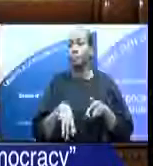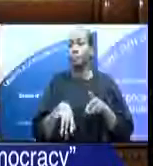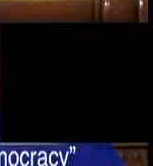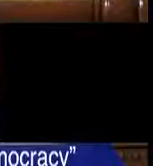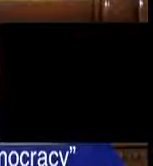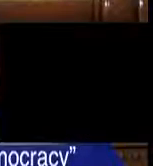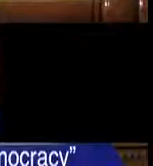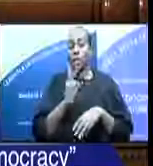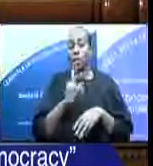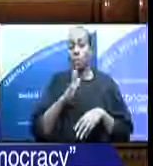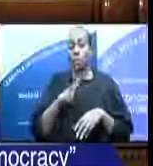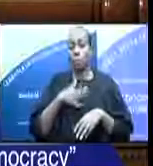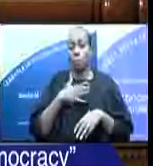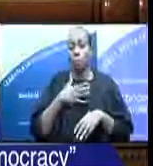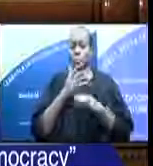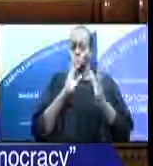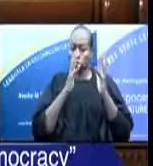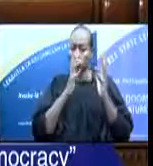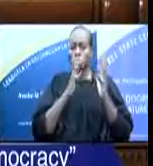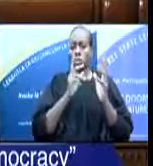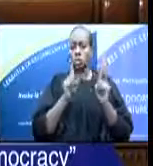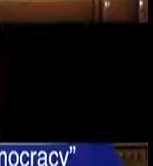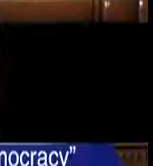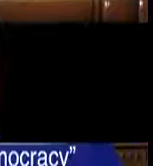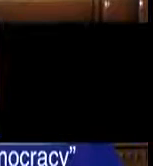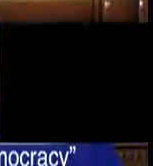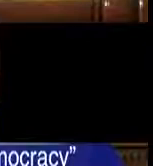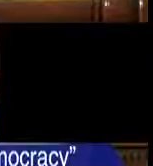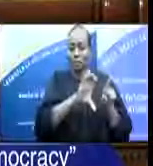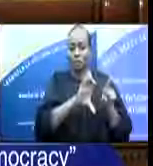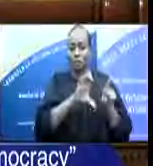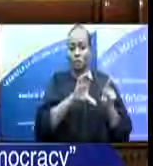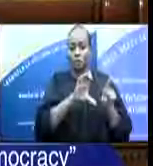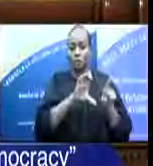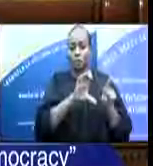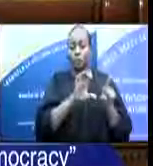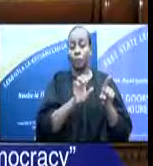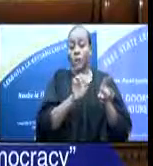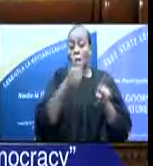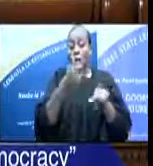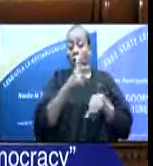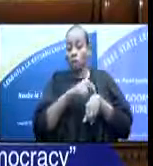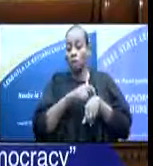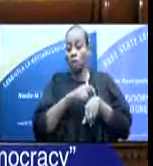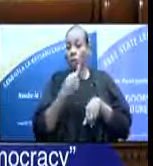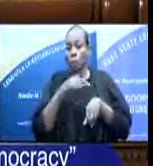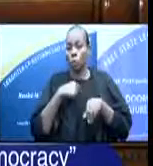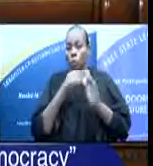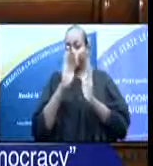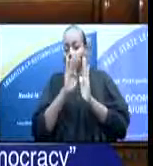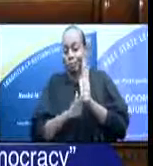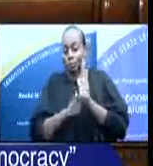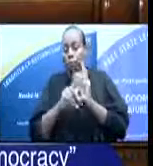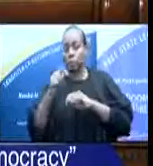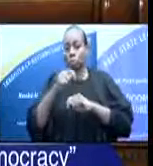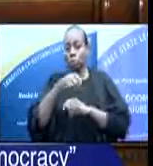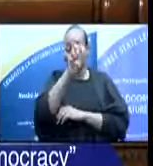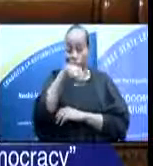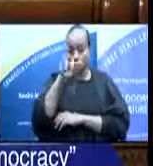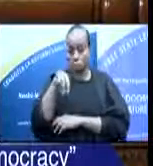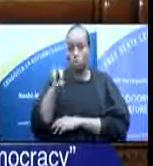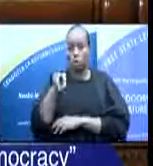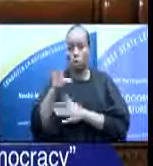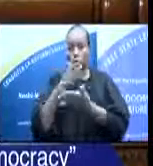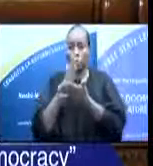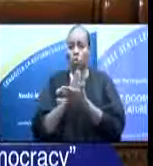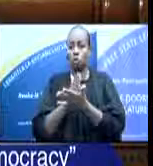Re rata ho lo theoletsa ka hore commuter transport nakong e tlang le tlo di fokotsa le etse bonnete ba